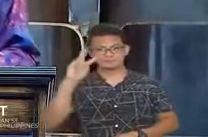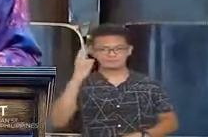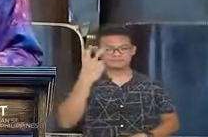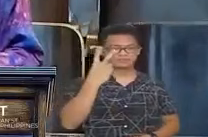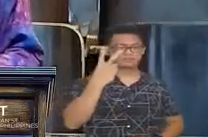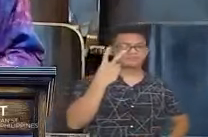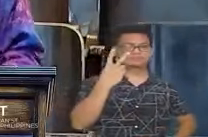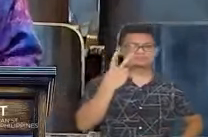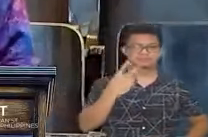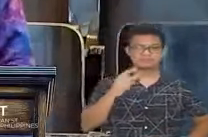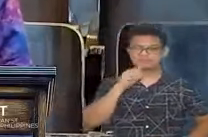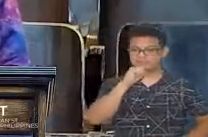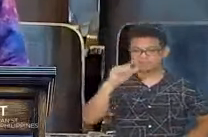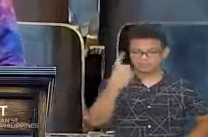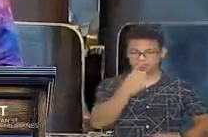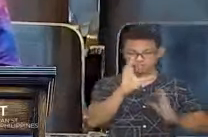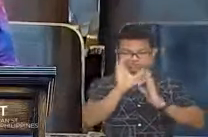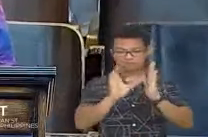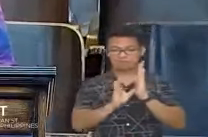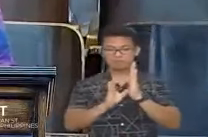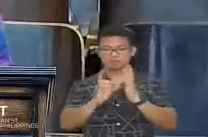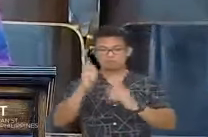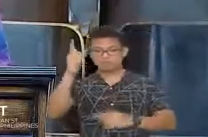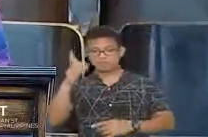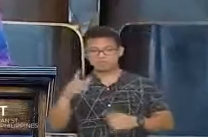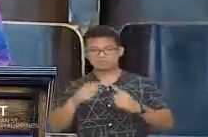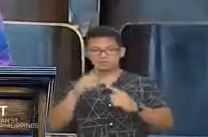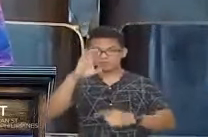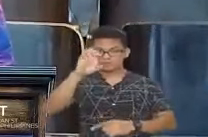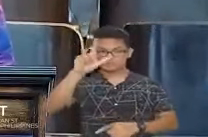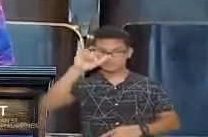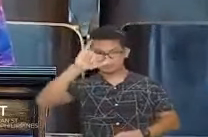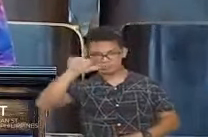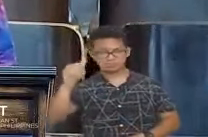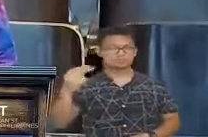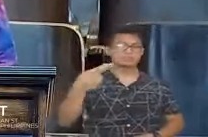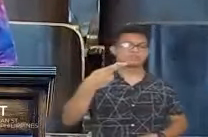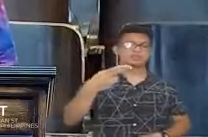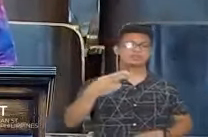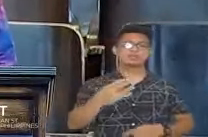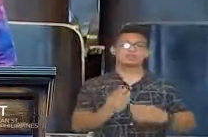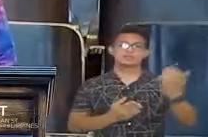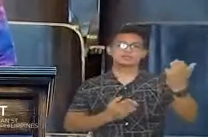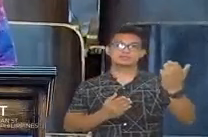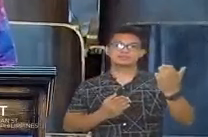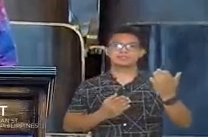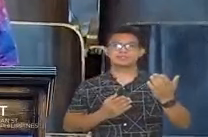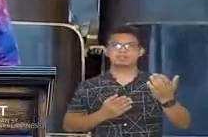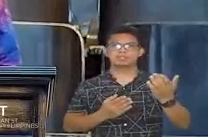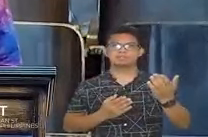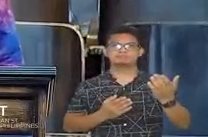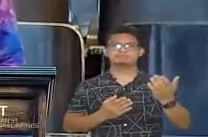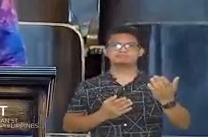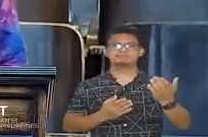Number two, not only the command of God to Elijah, number two, the combat for God